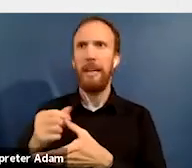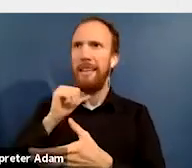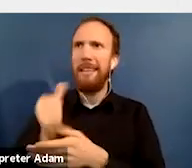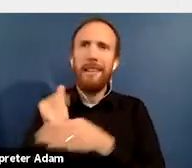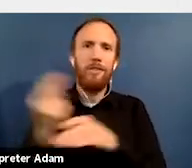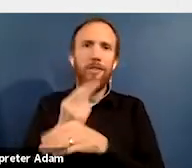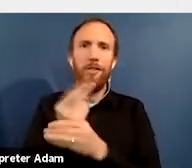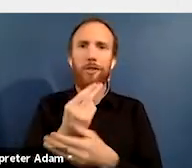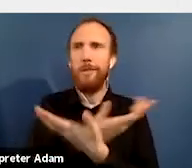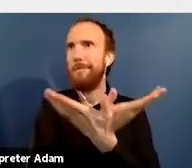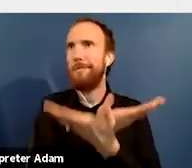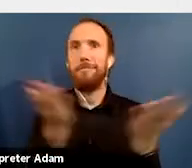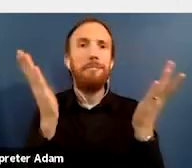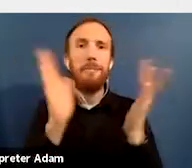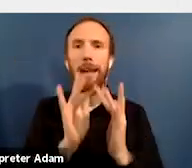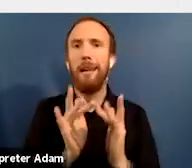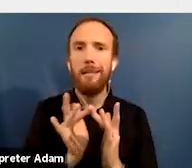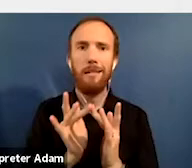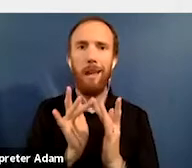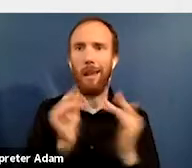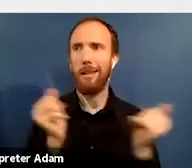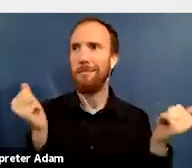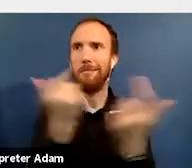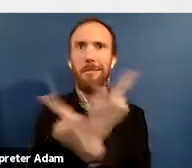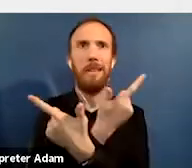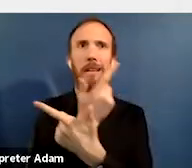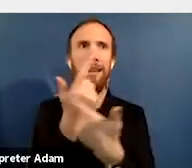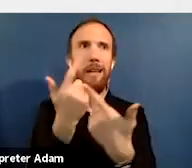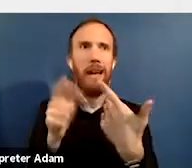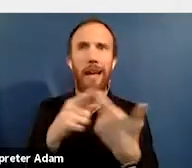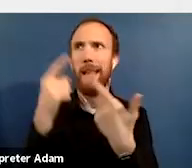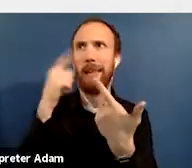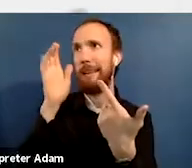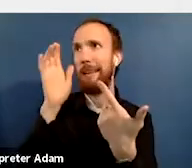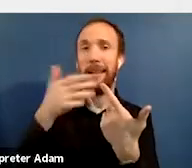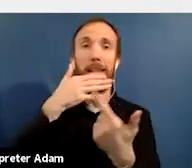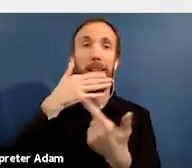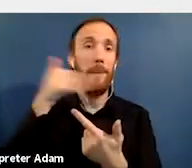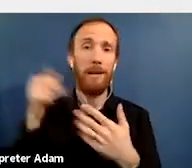internet and we would get like better results. So yeah, so my work has